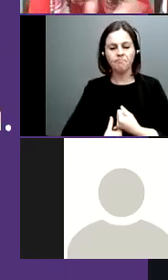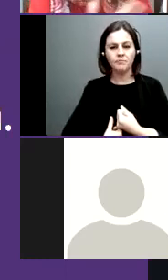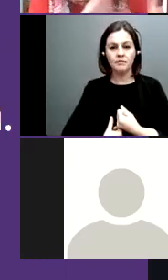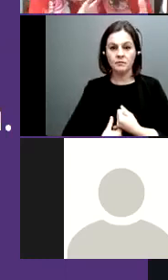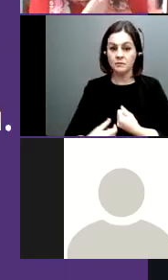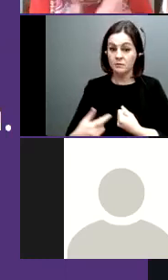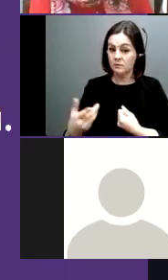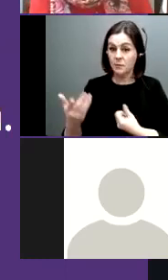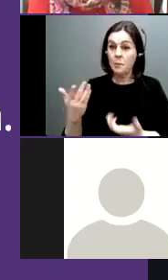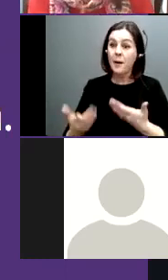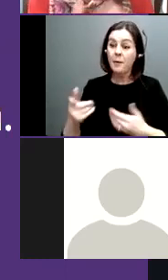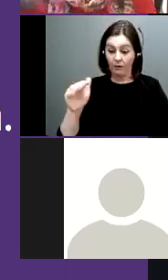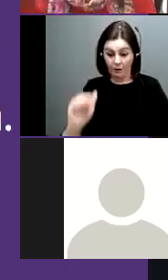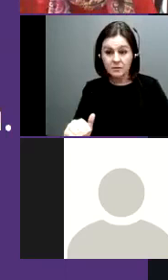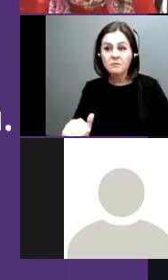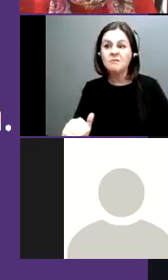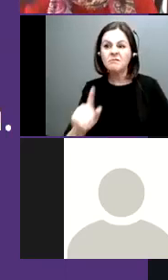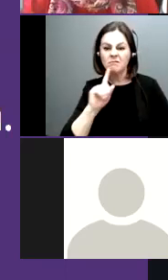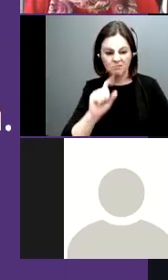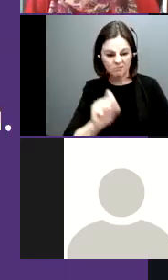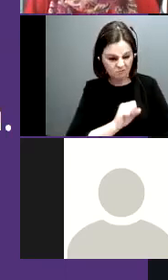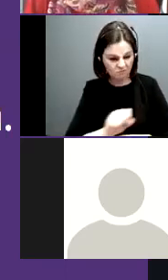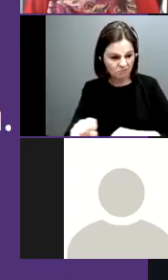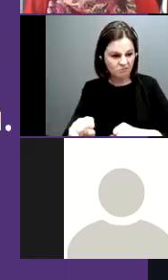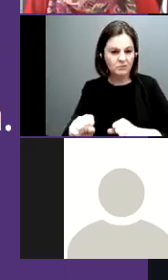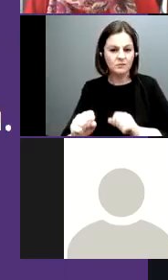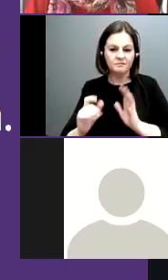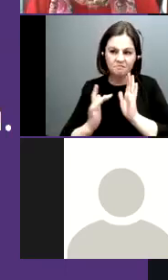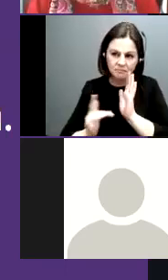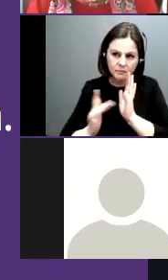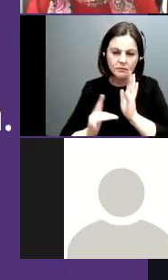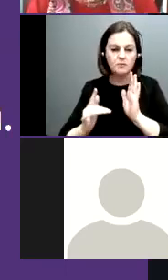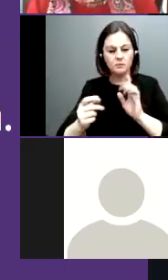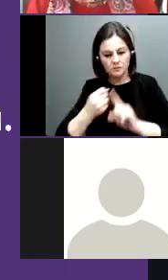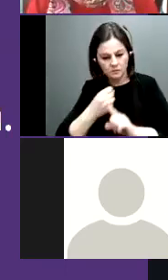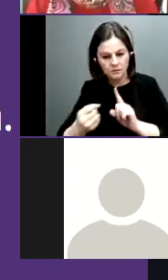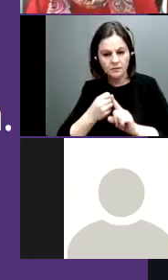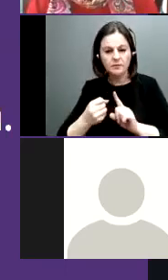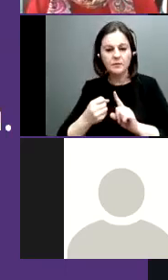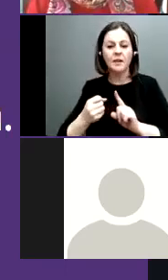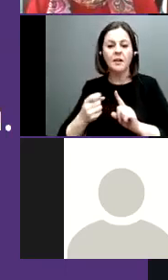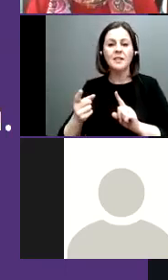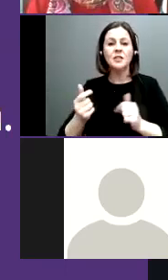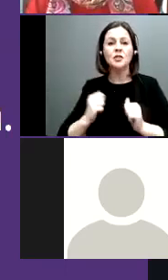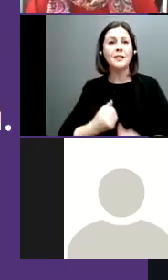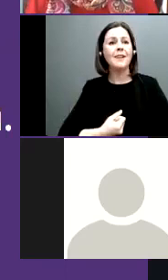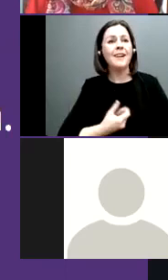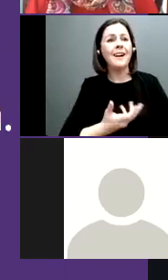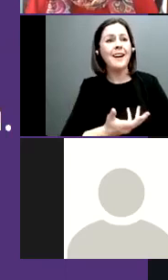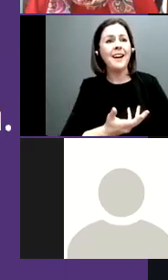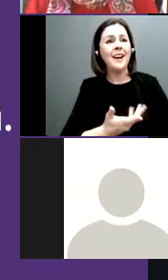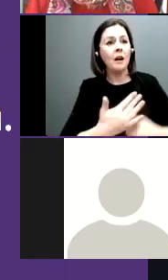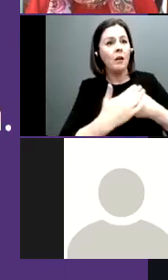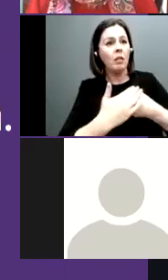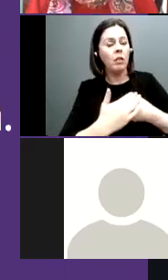disclose perhaps when they were children, or maybe they did, and they didn't get a good response, or they weren't believed,